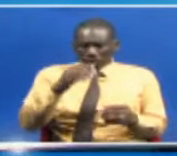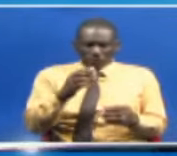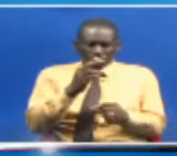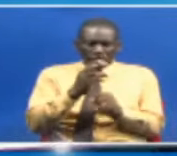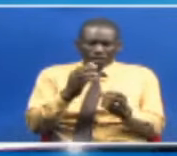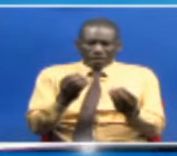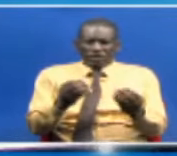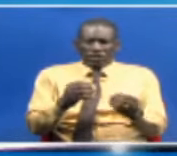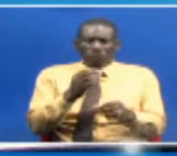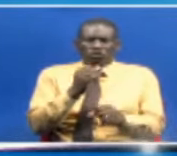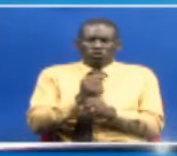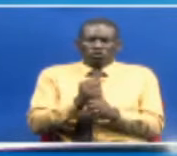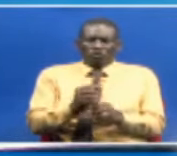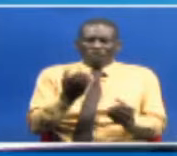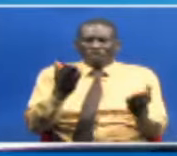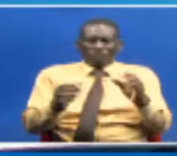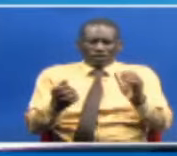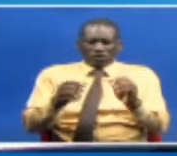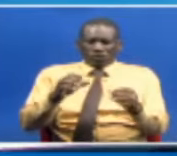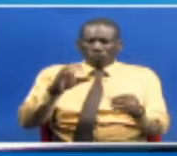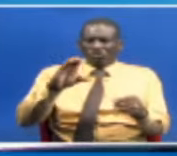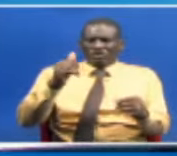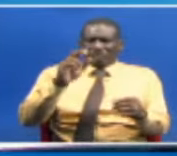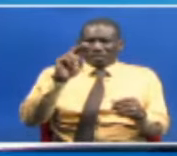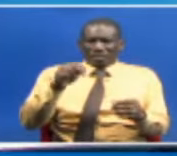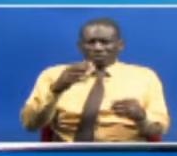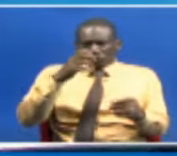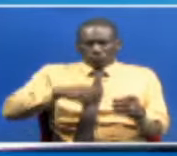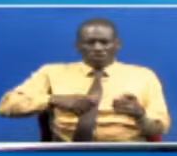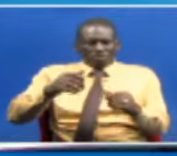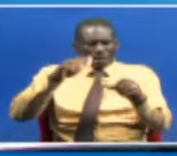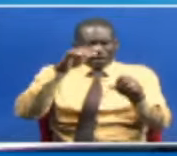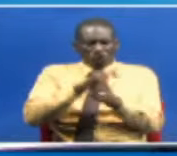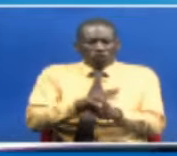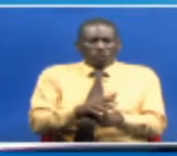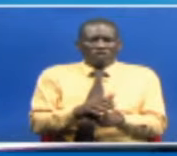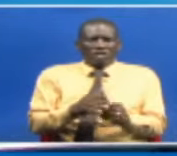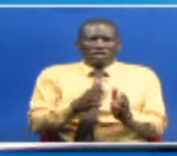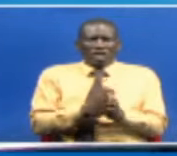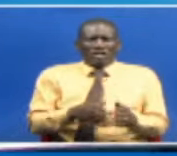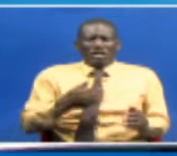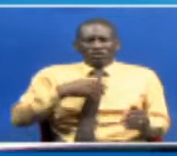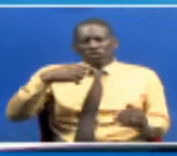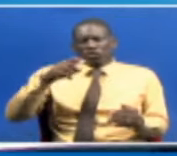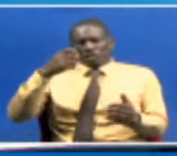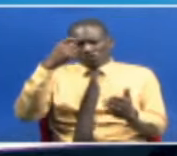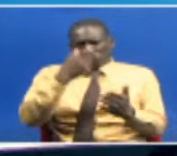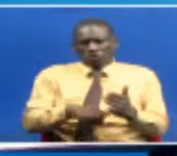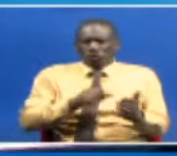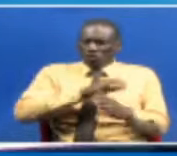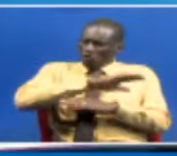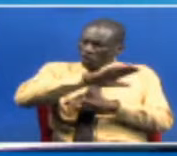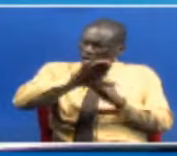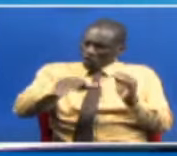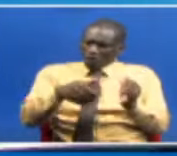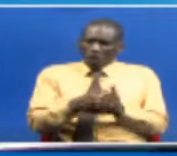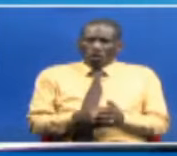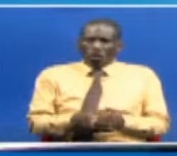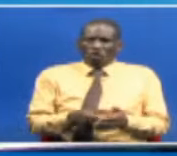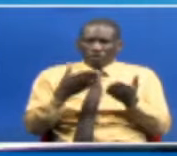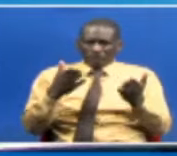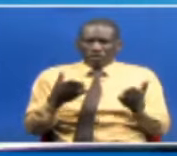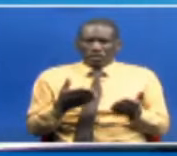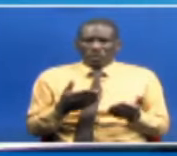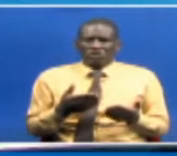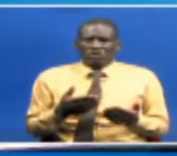and the distributorship because of the way we are going to buy in bulk, mm-hmm. and get the correct pricing. All these will have an interplay